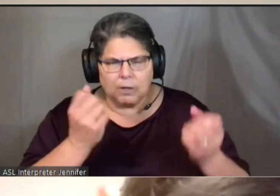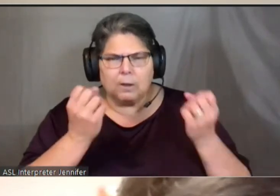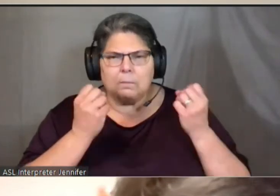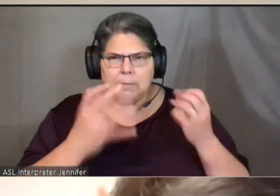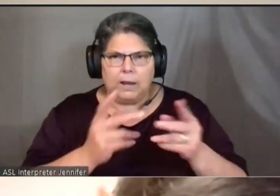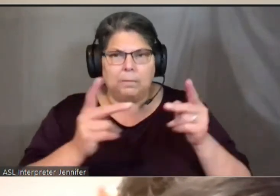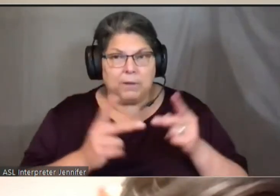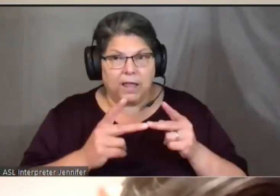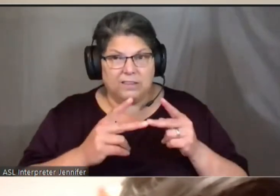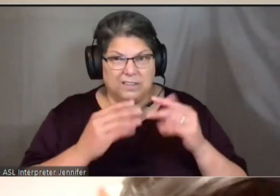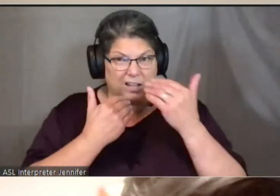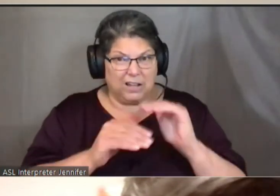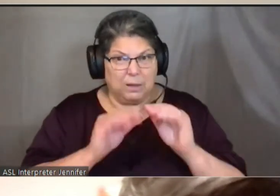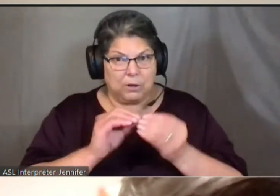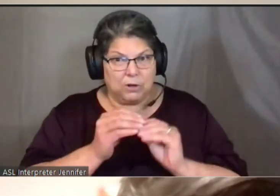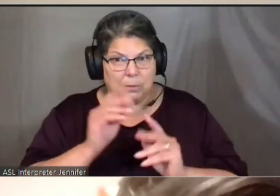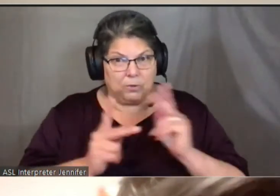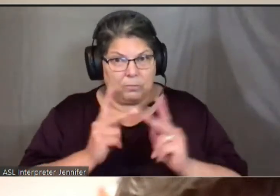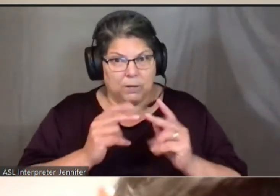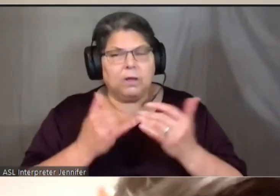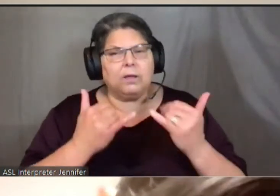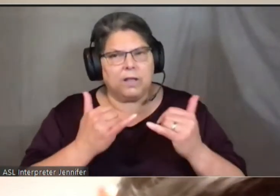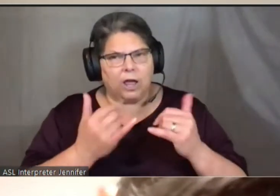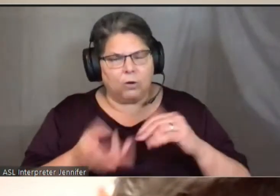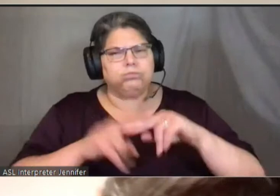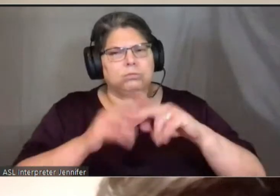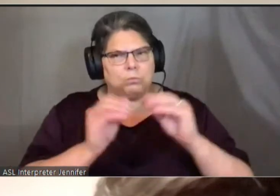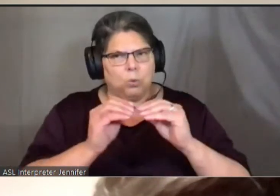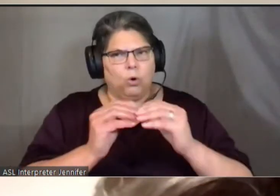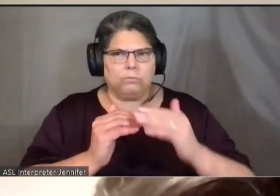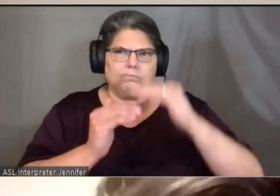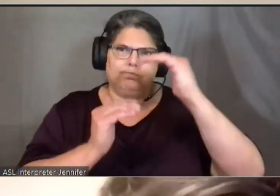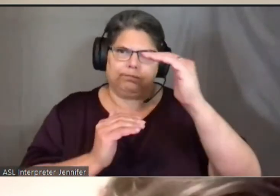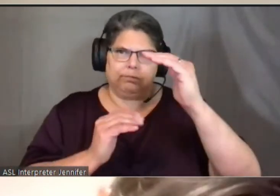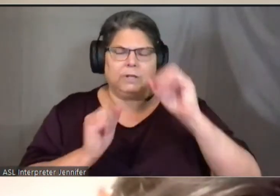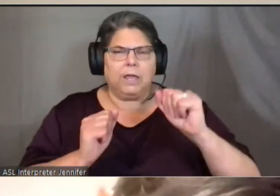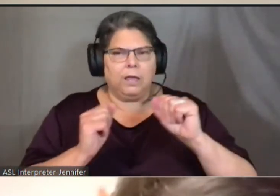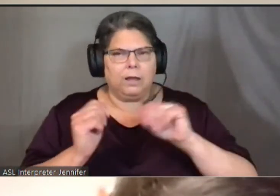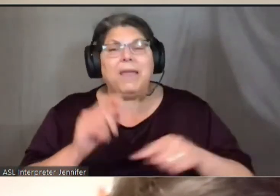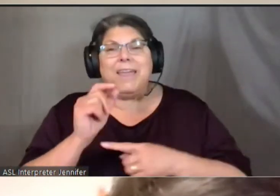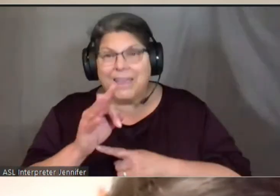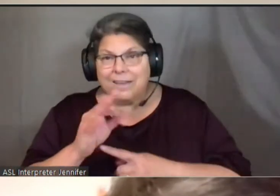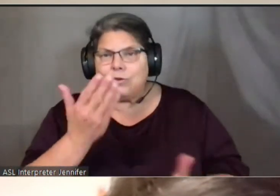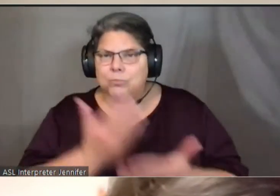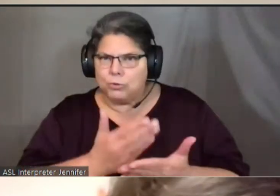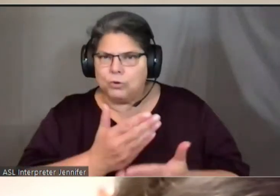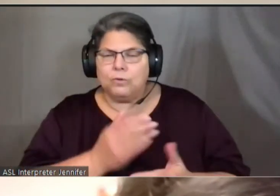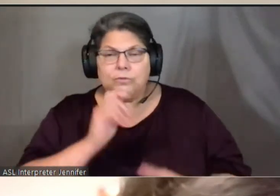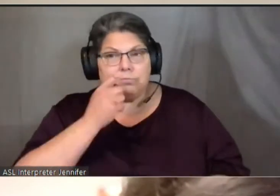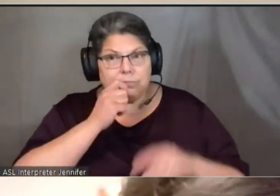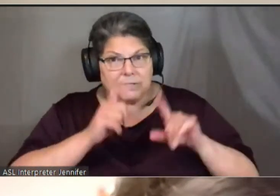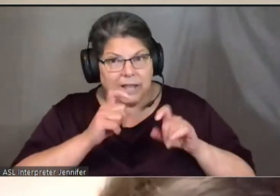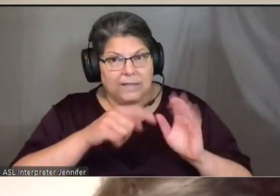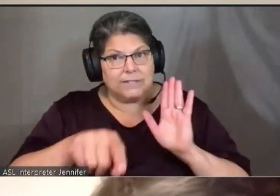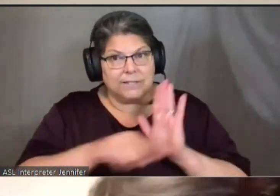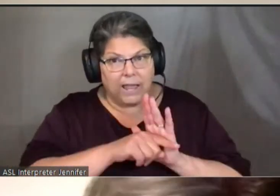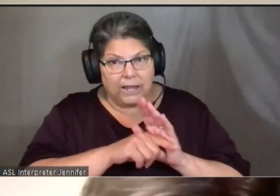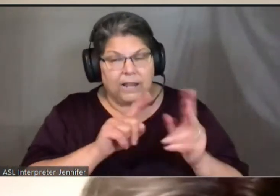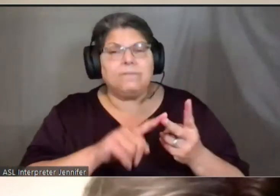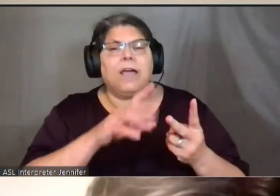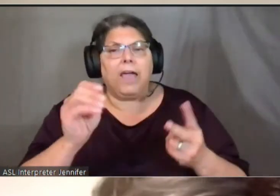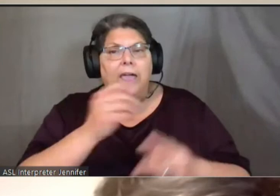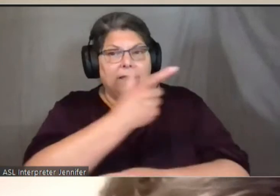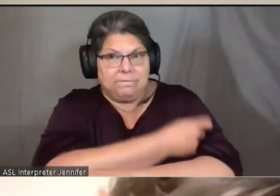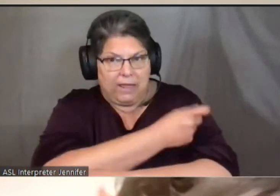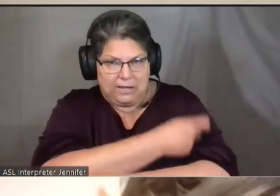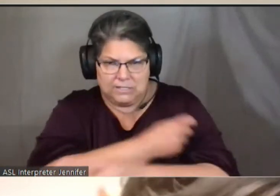if people show that they are tested and negative, and if they have been vaccinated. I'm looking